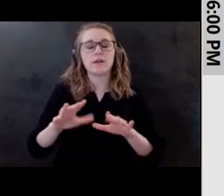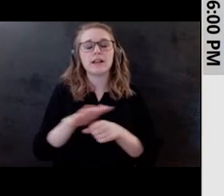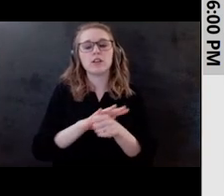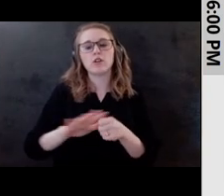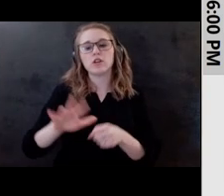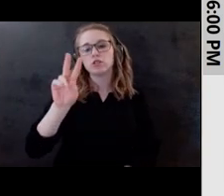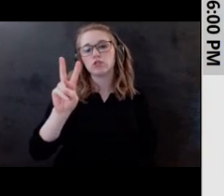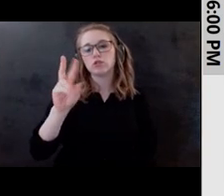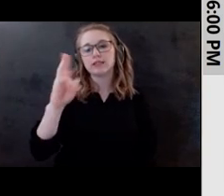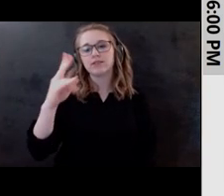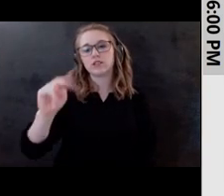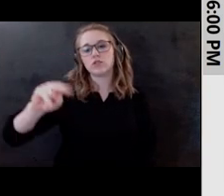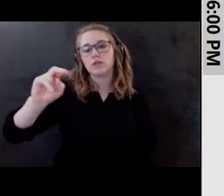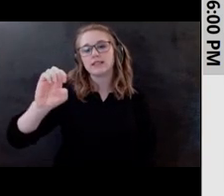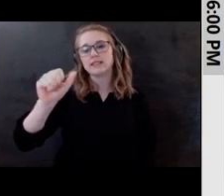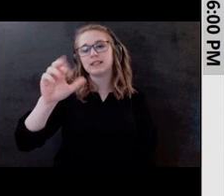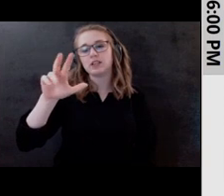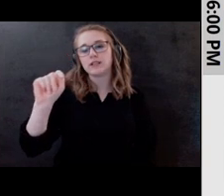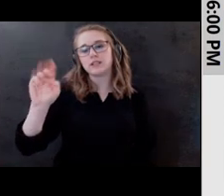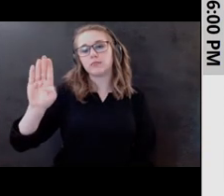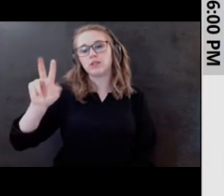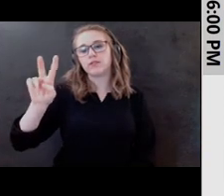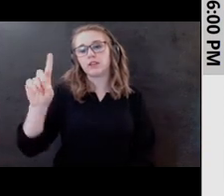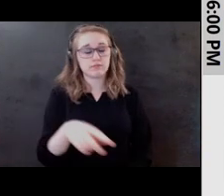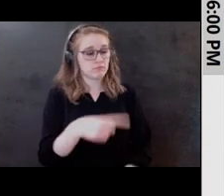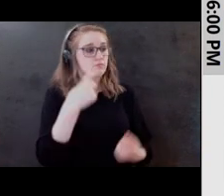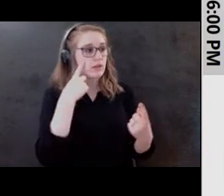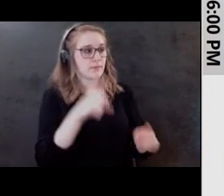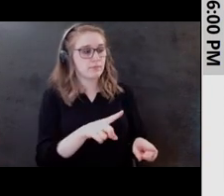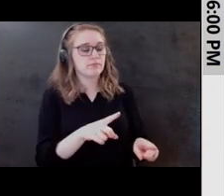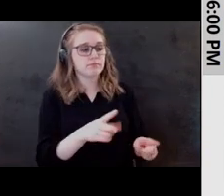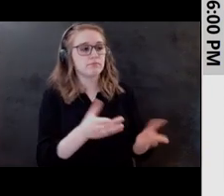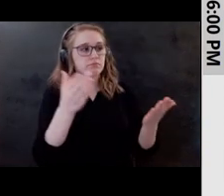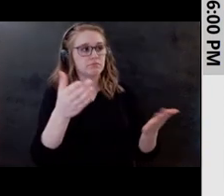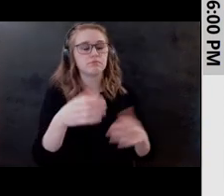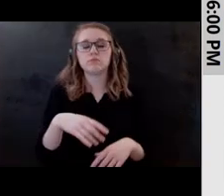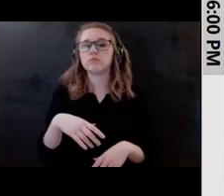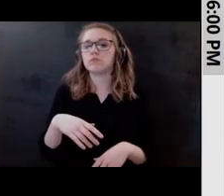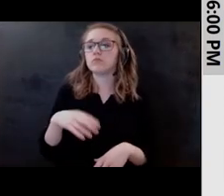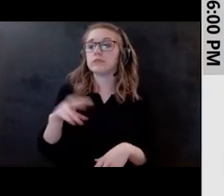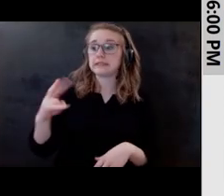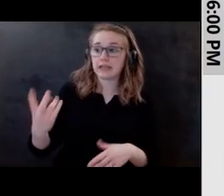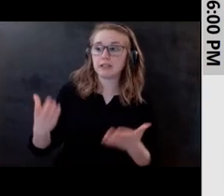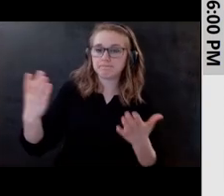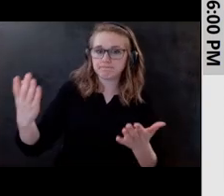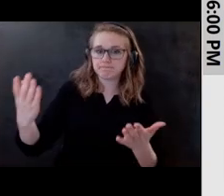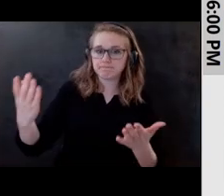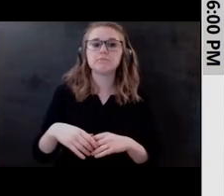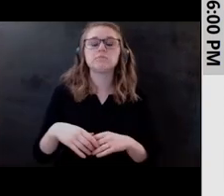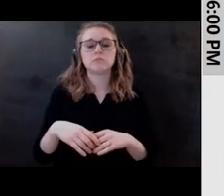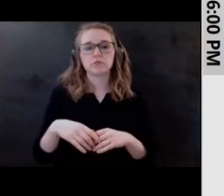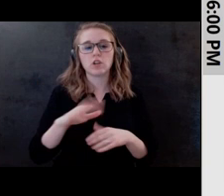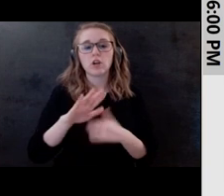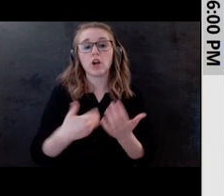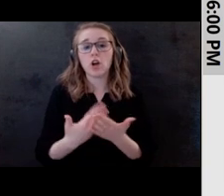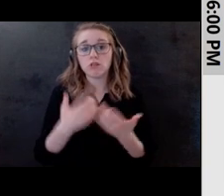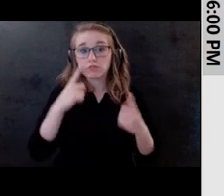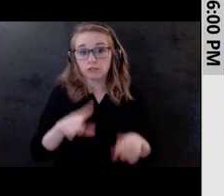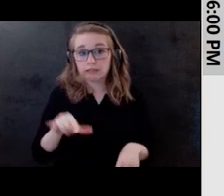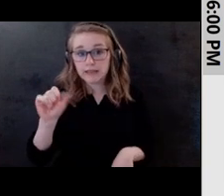217 North Seacrest Boulevard. Motion to approve. We have a motion from Board Member Cruz and a second from Board Member Kelly. All those in favor say